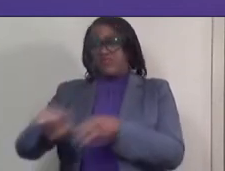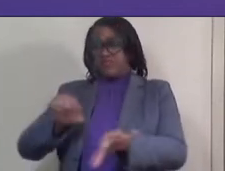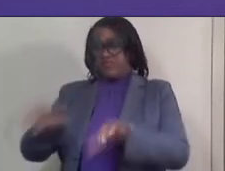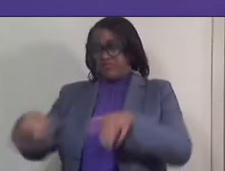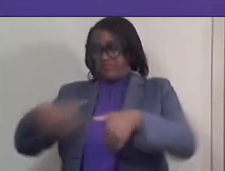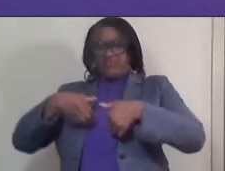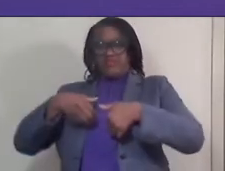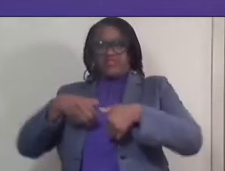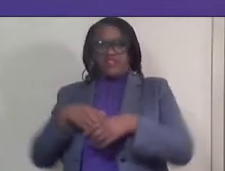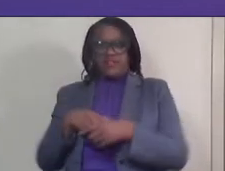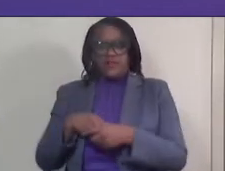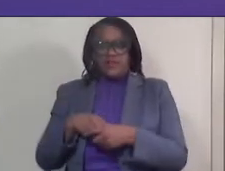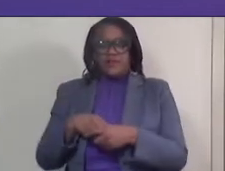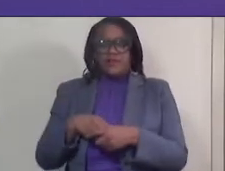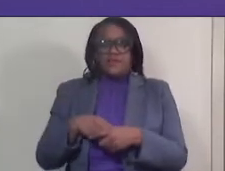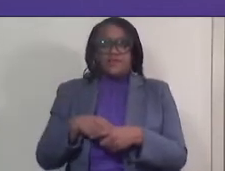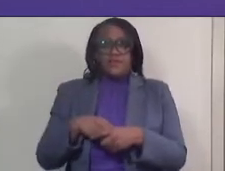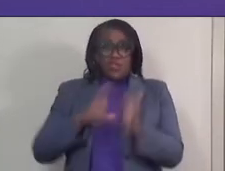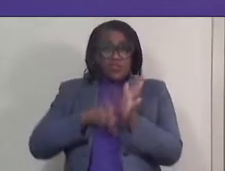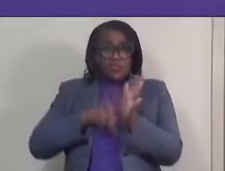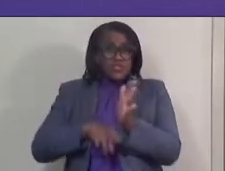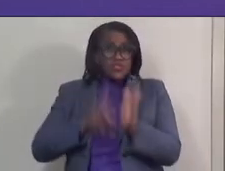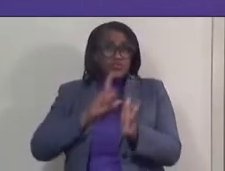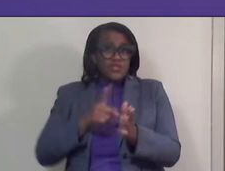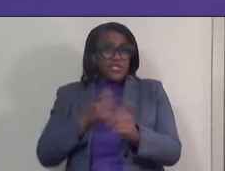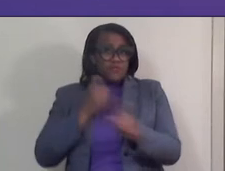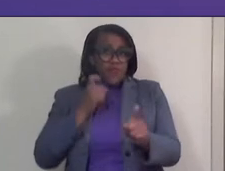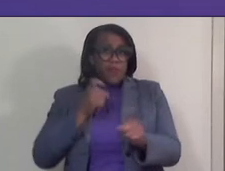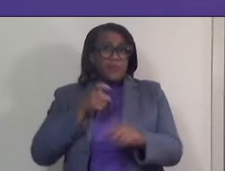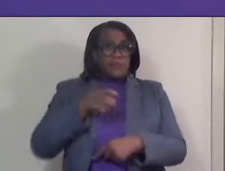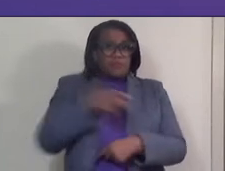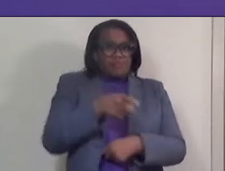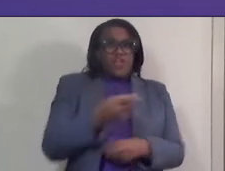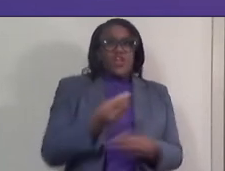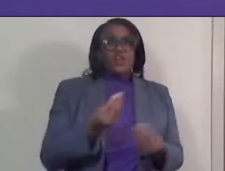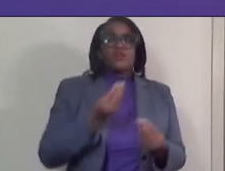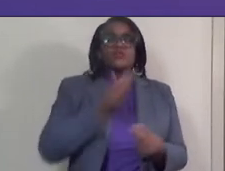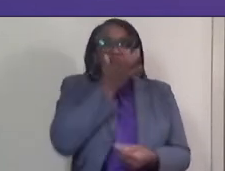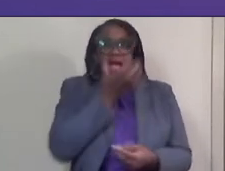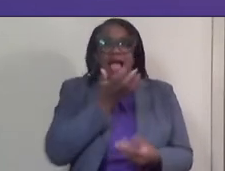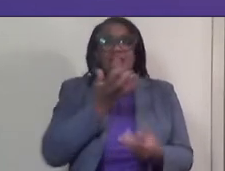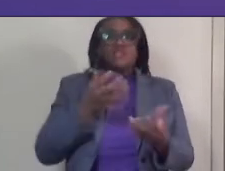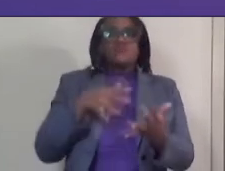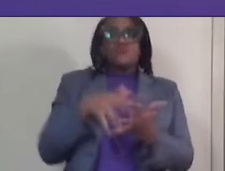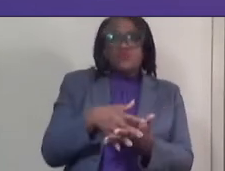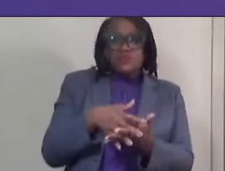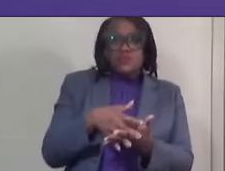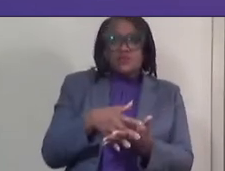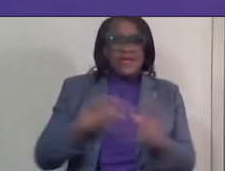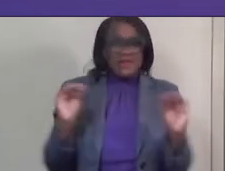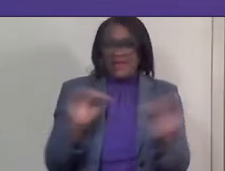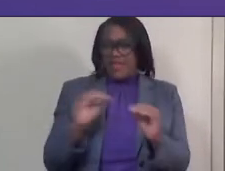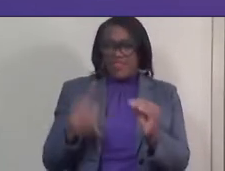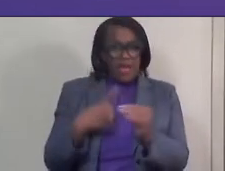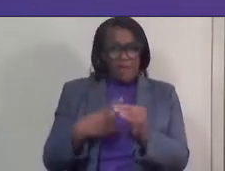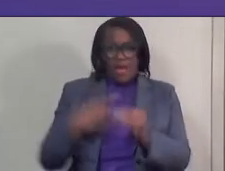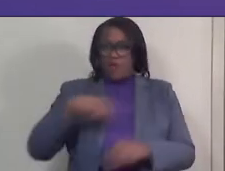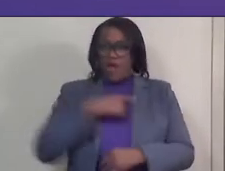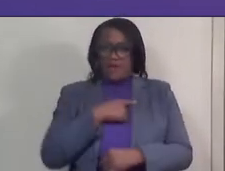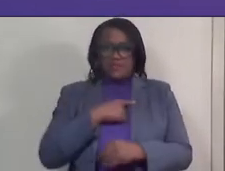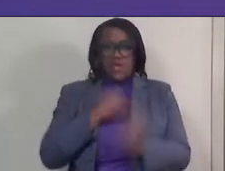So the research is really coming from the grassroots and from the community. Nothing about us, without us, is for